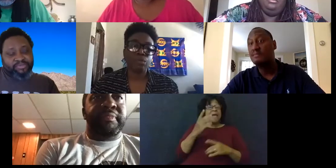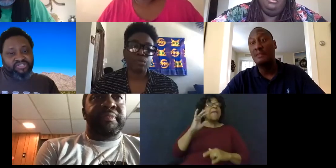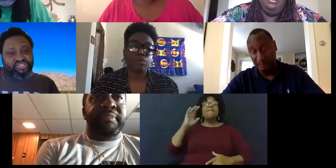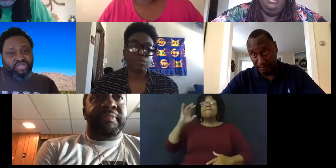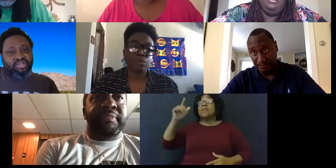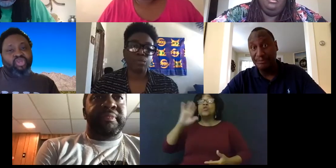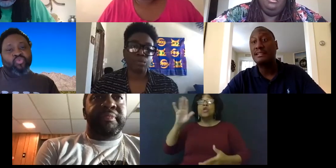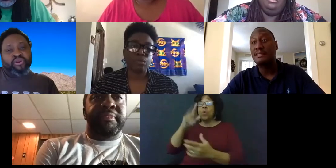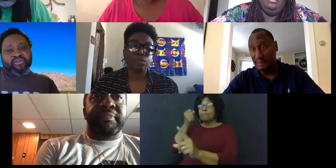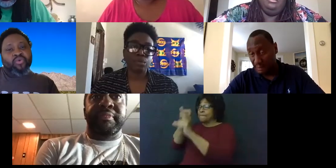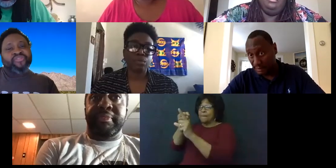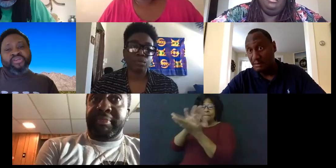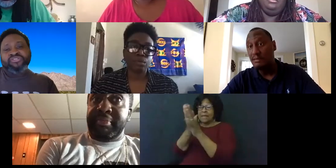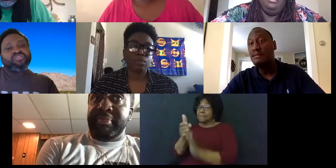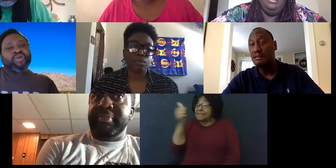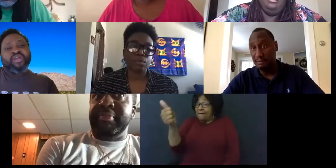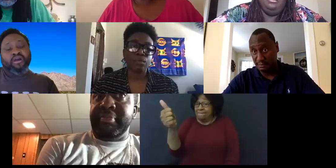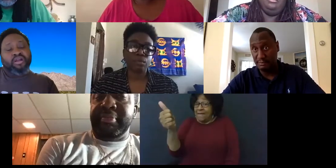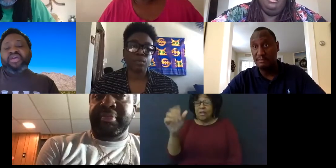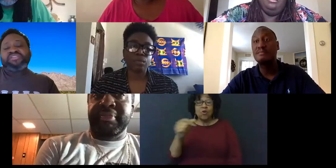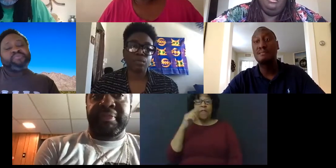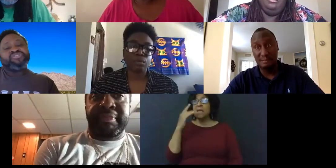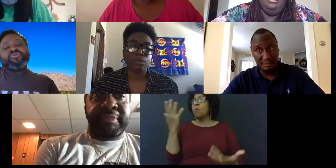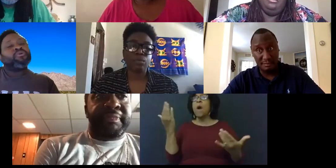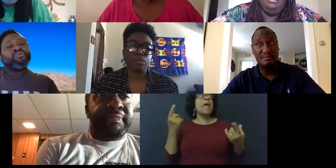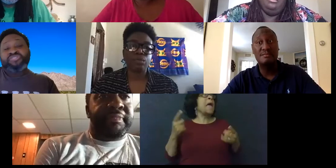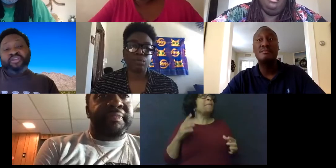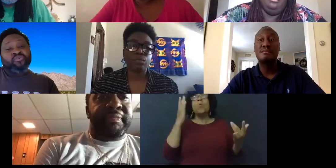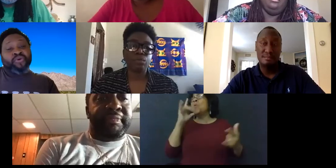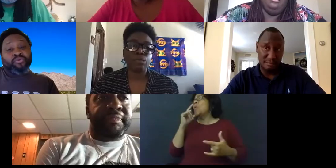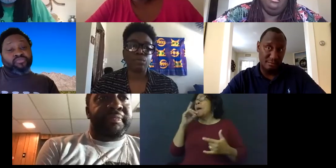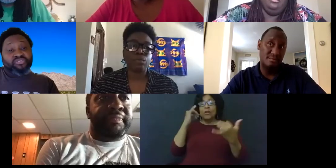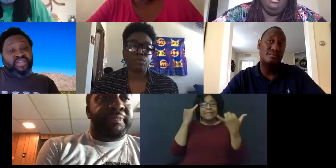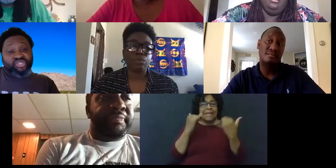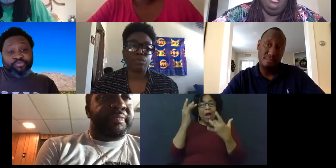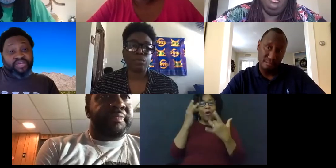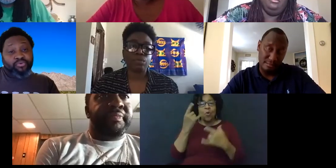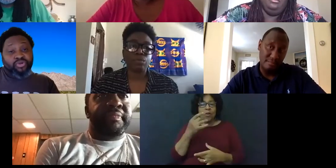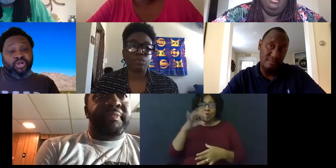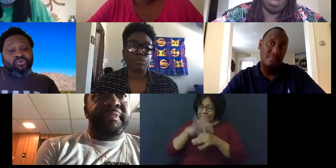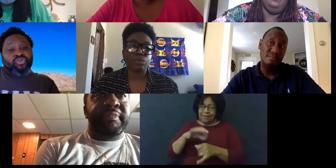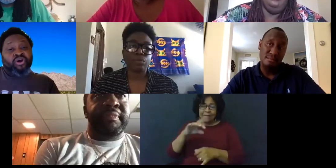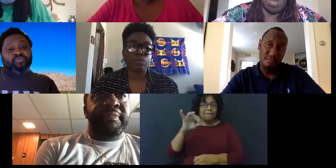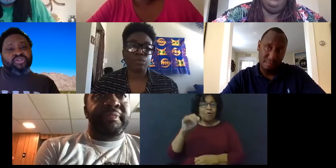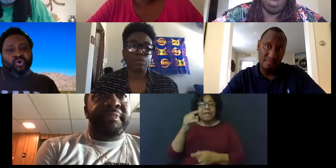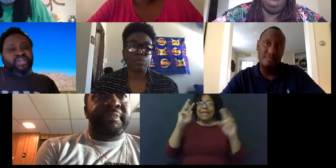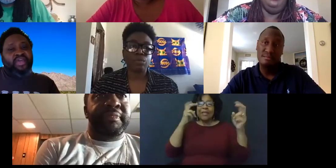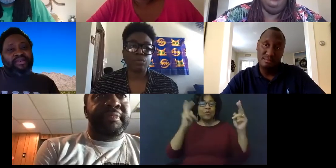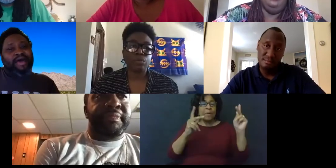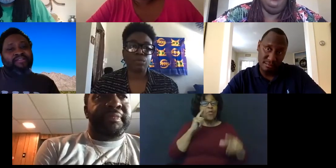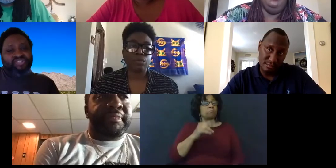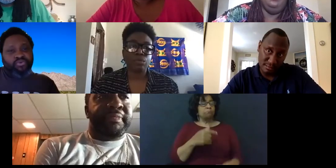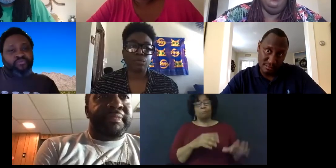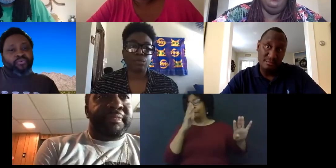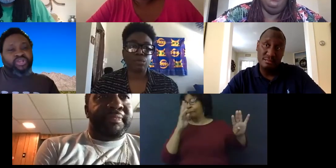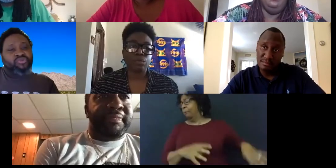that same position. And then you're wondering why things aren't the way they are. And it's because you are one of those single vote issue people who thought it was okay